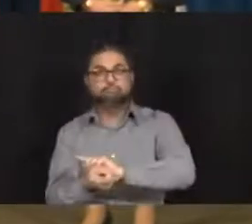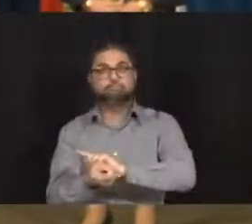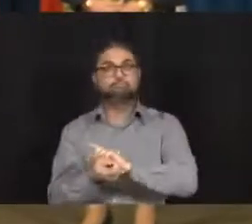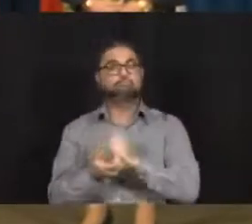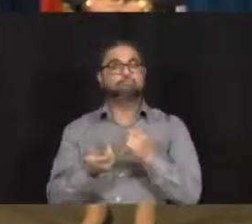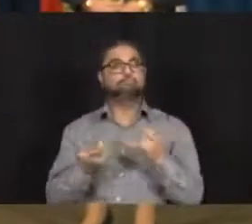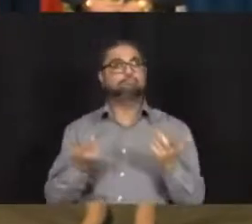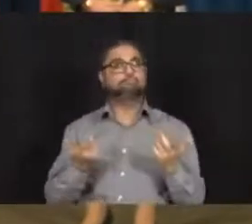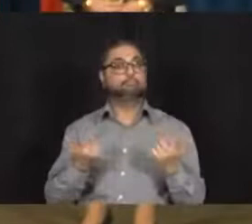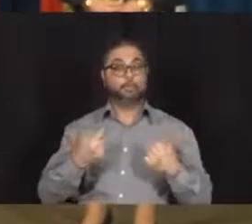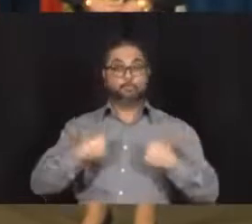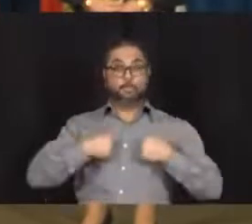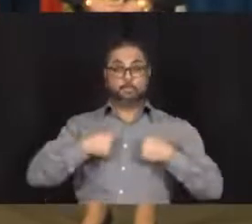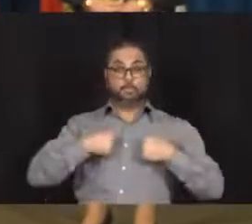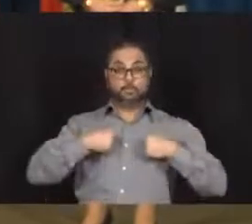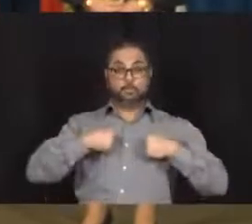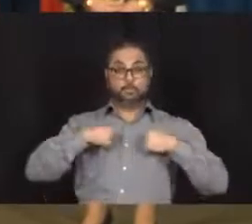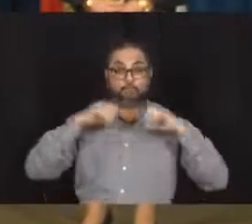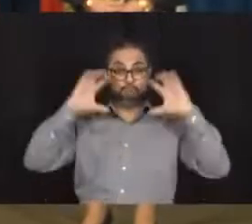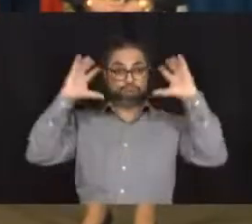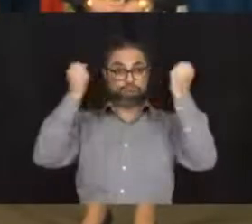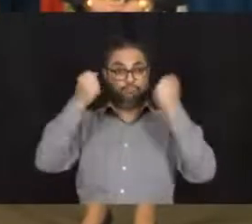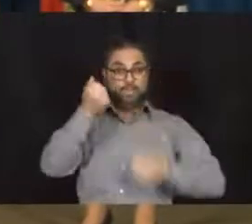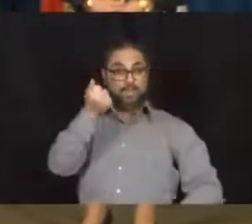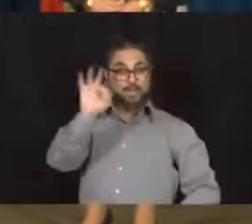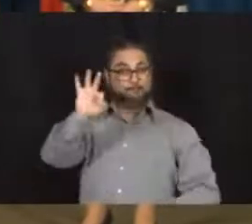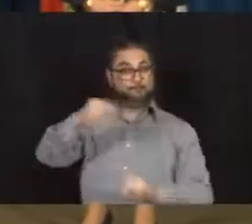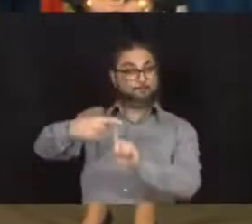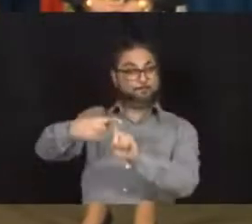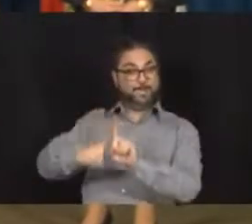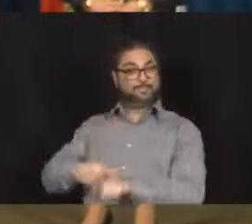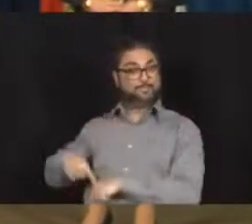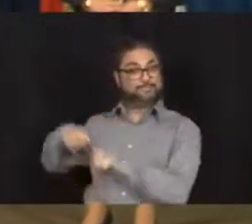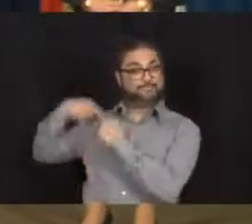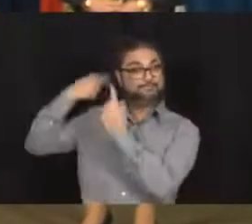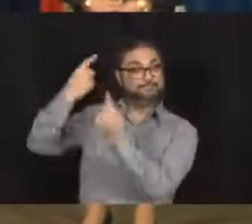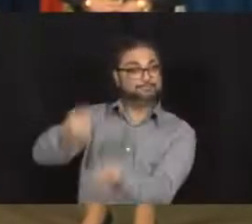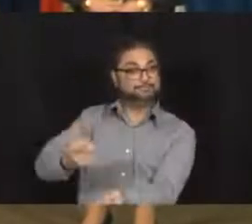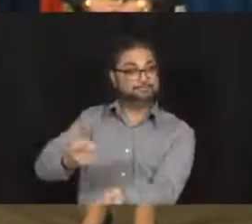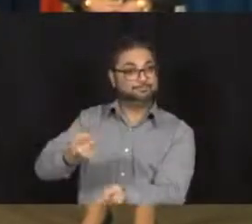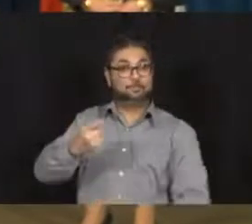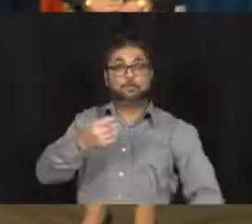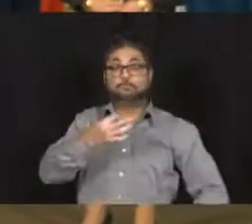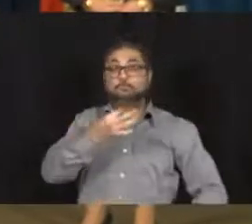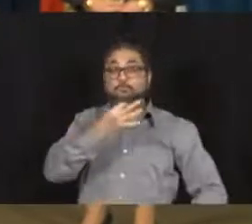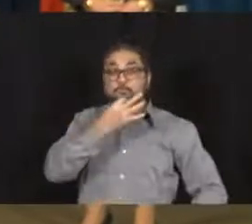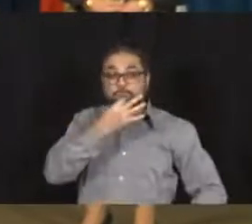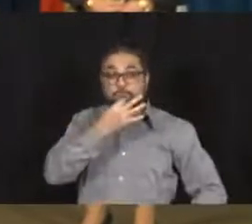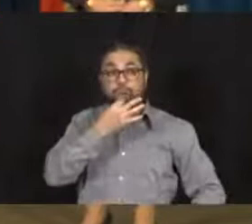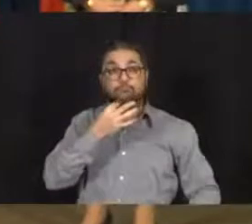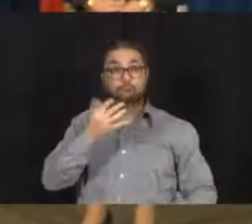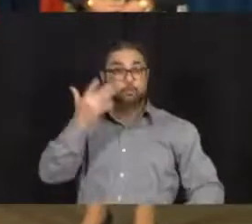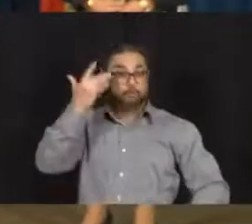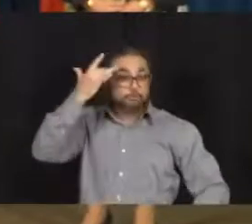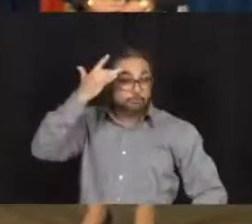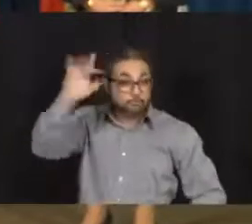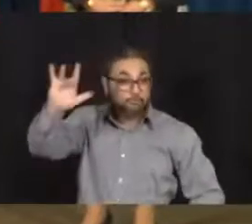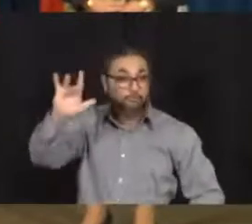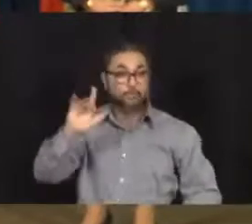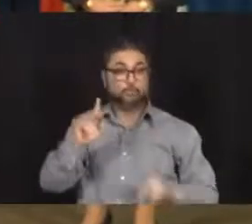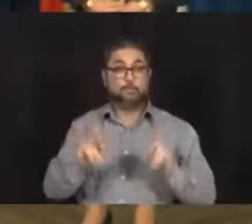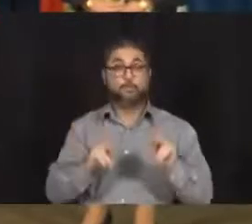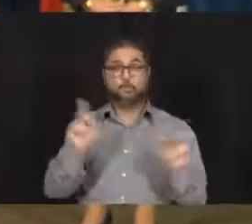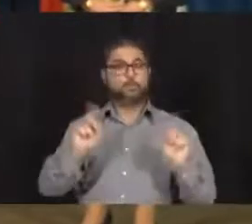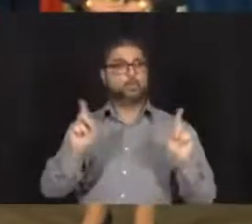since I've become premier is the talent, the smartest people in the world right here in Ontario, bar none. I'll put our team up against anyone